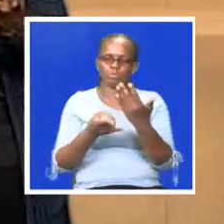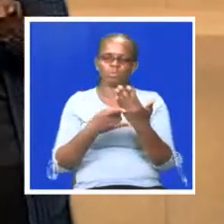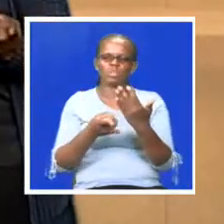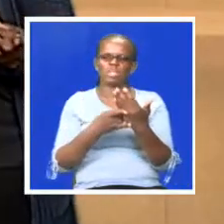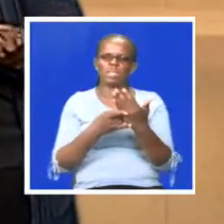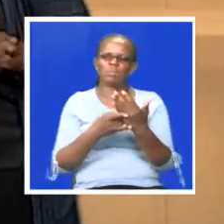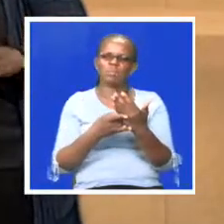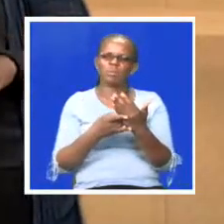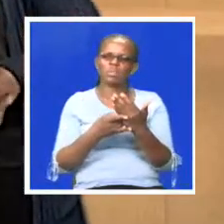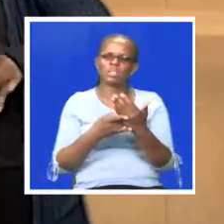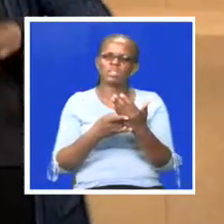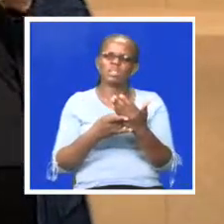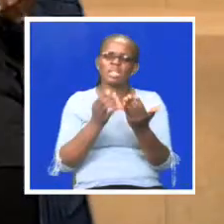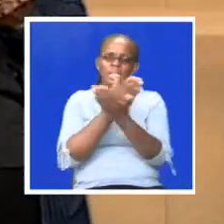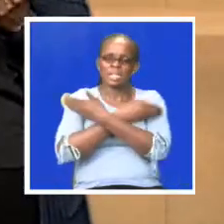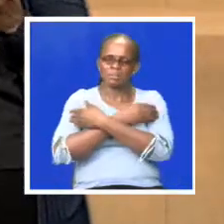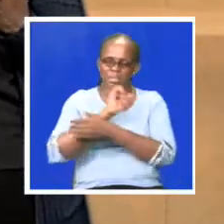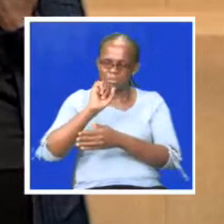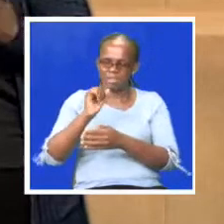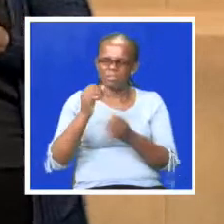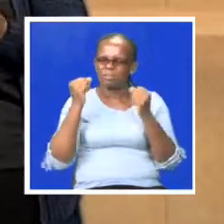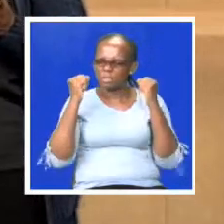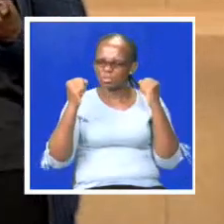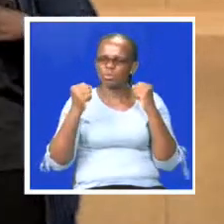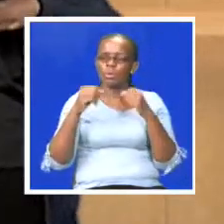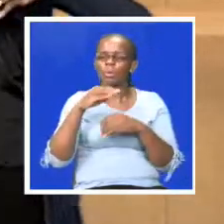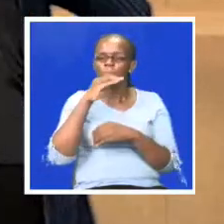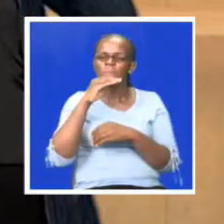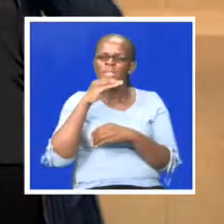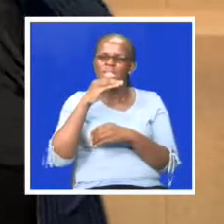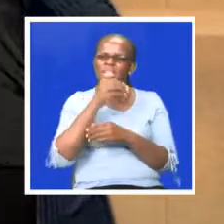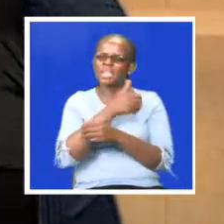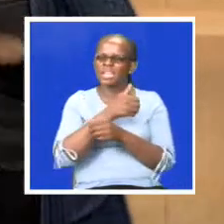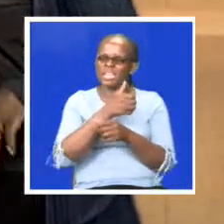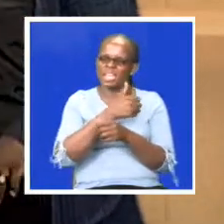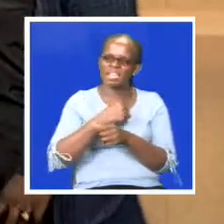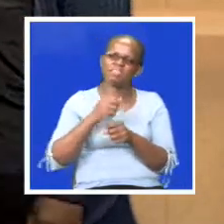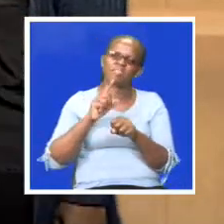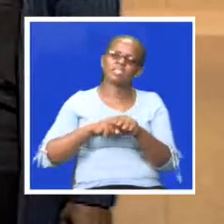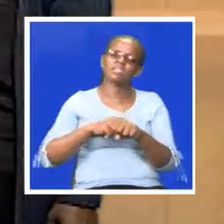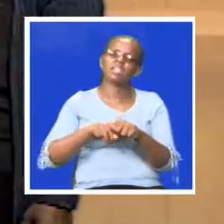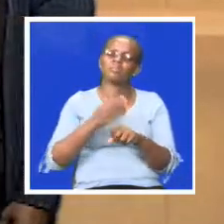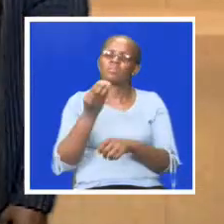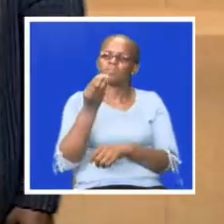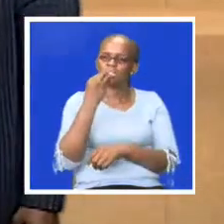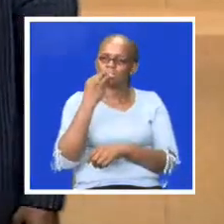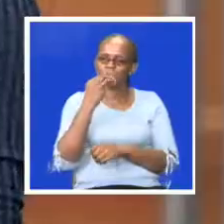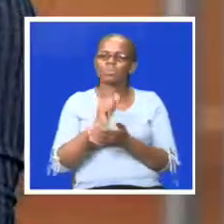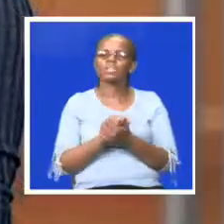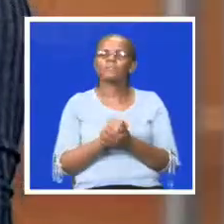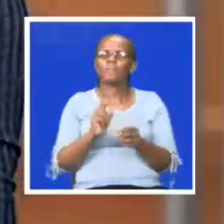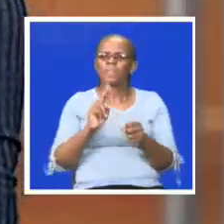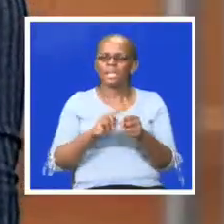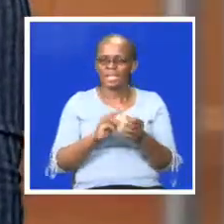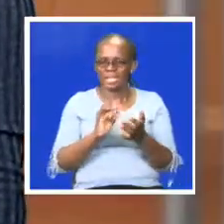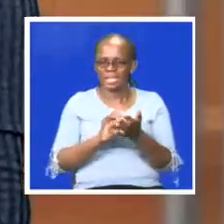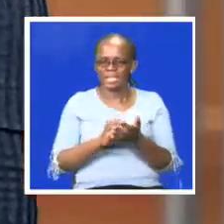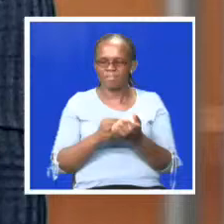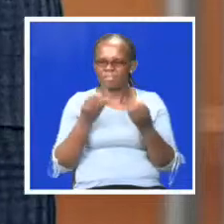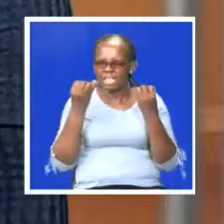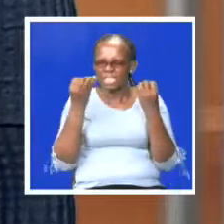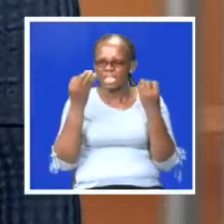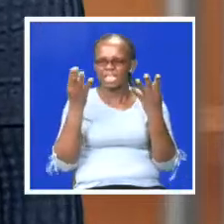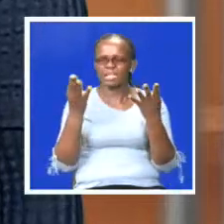so that our body becomes strong and we are able to grow. And also we have the number of the week, which is